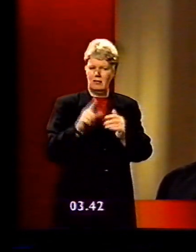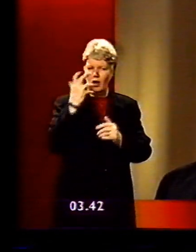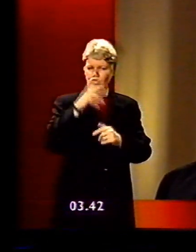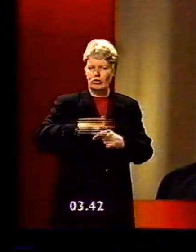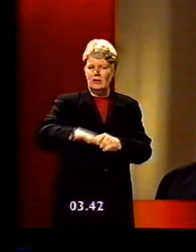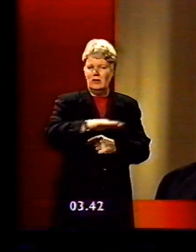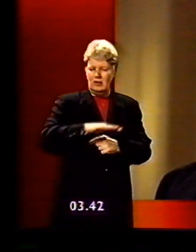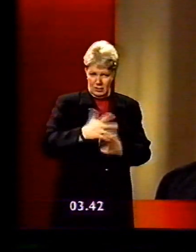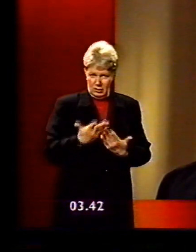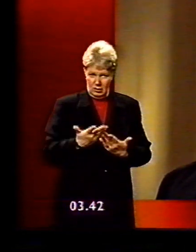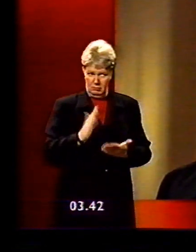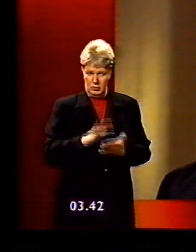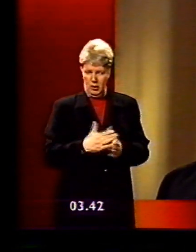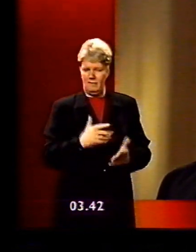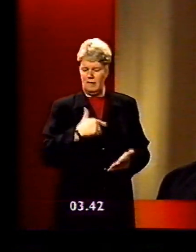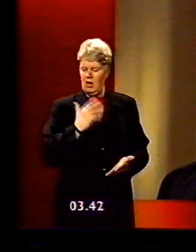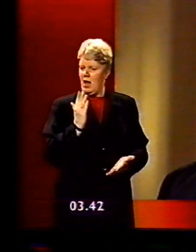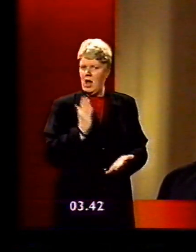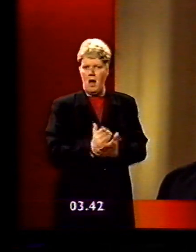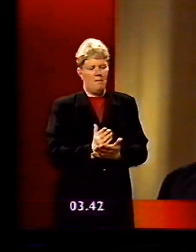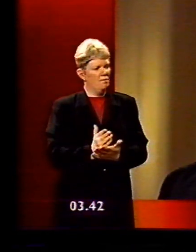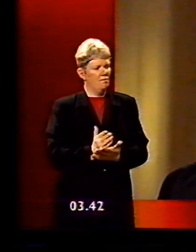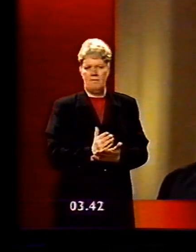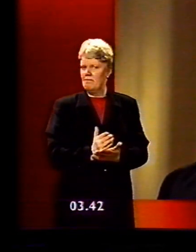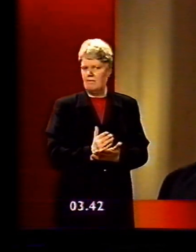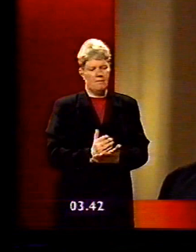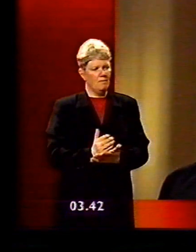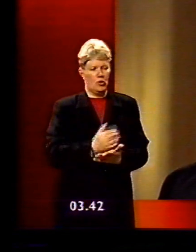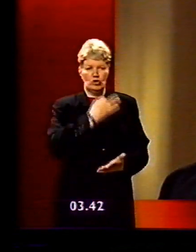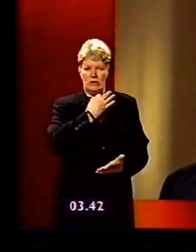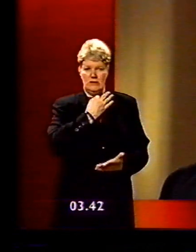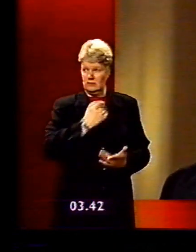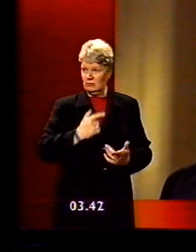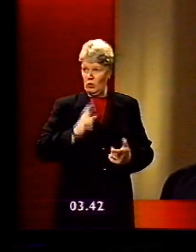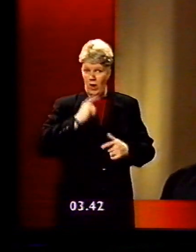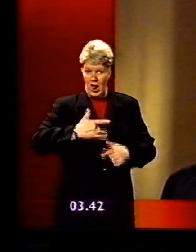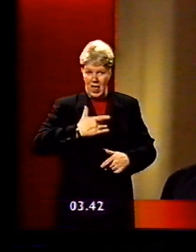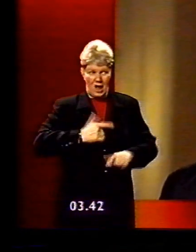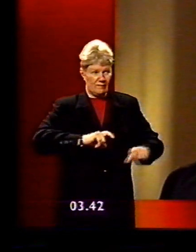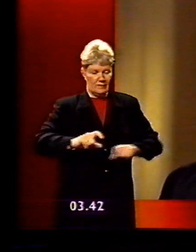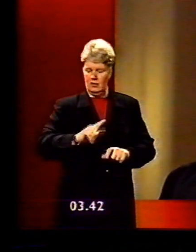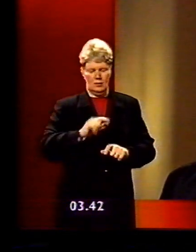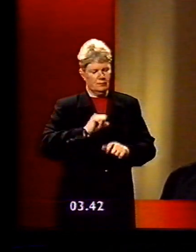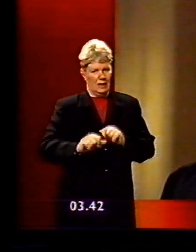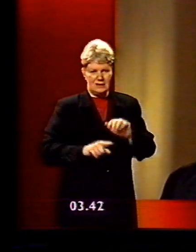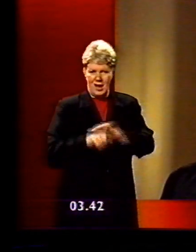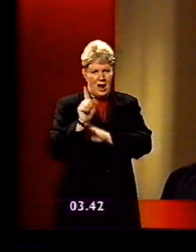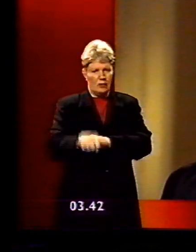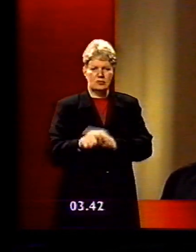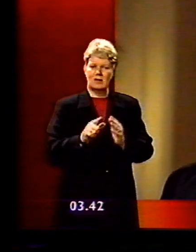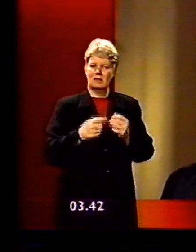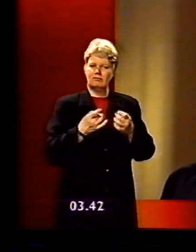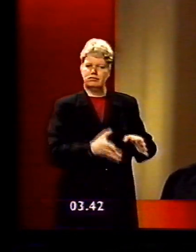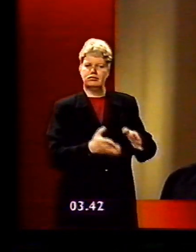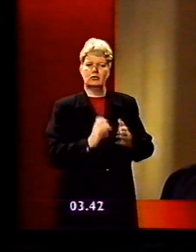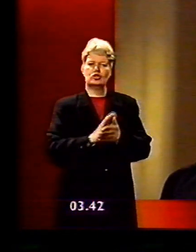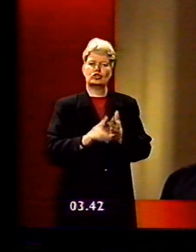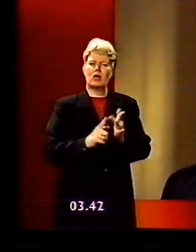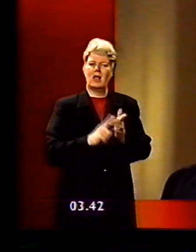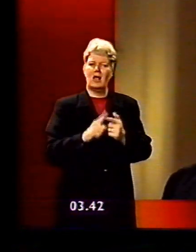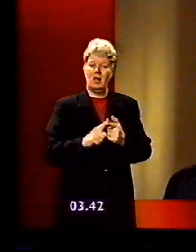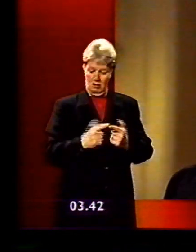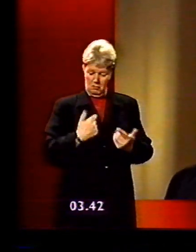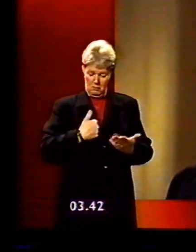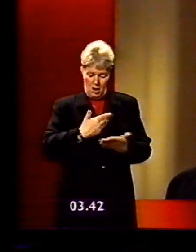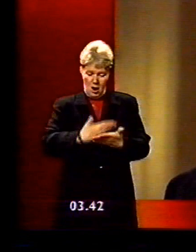definitely our safety at stake and that we should try and leave Chile. And my papers went